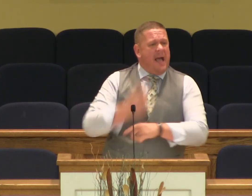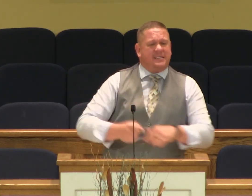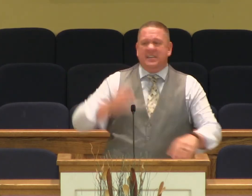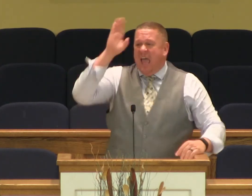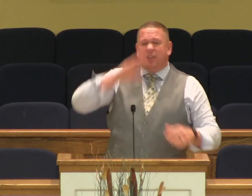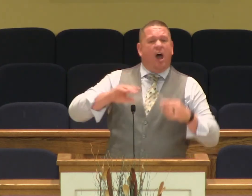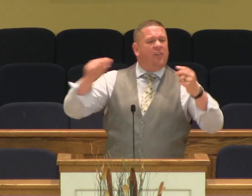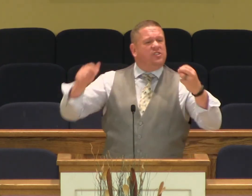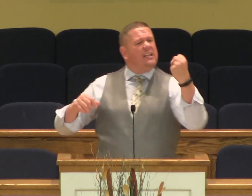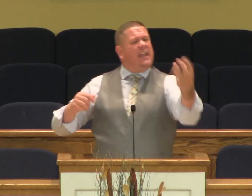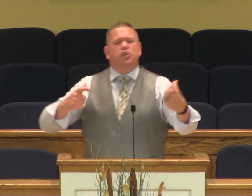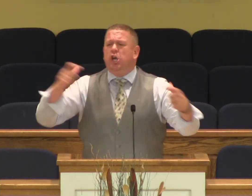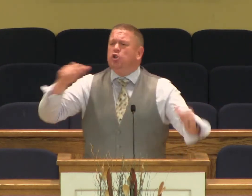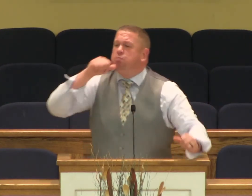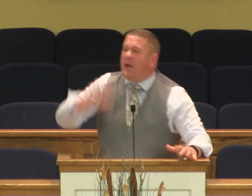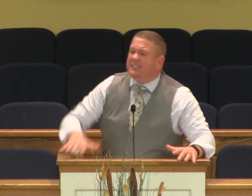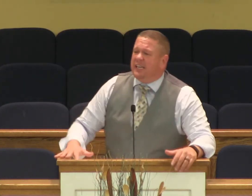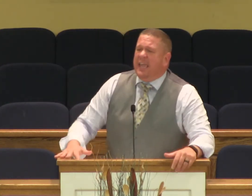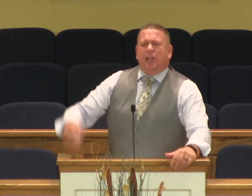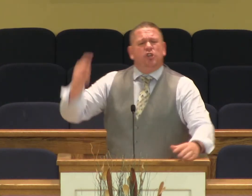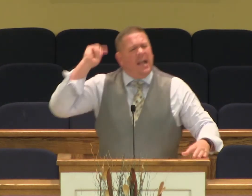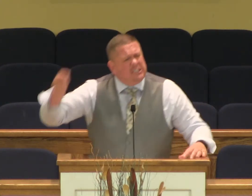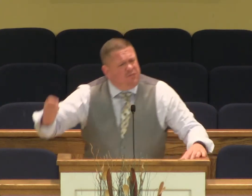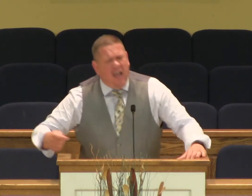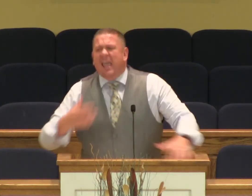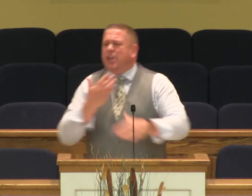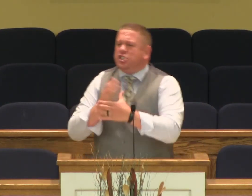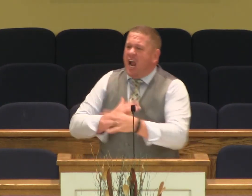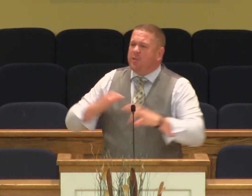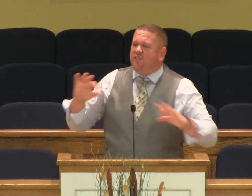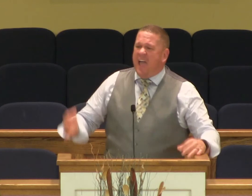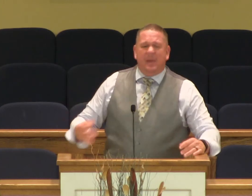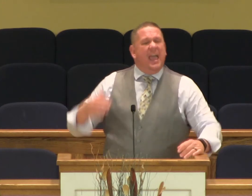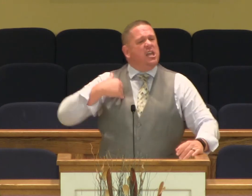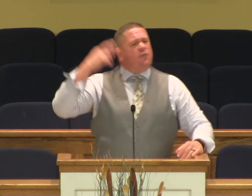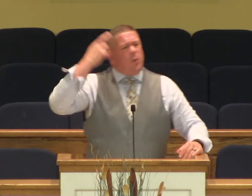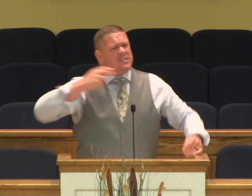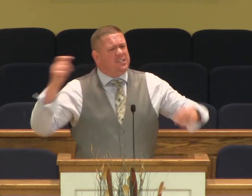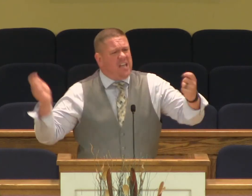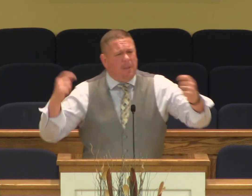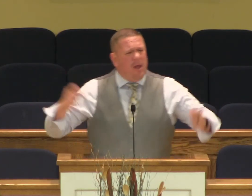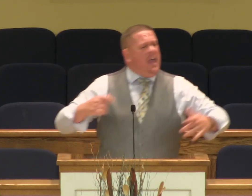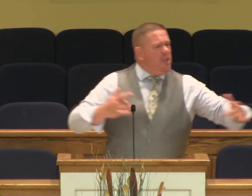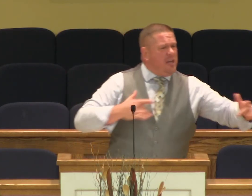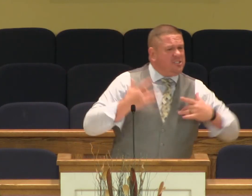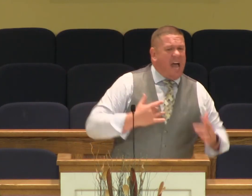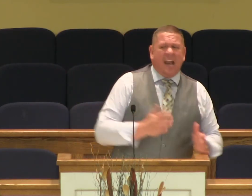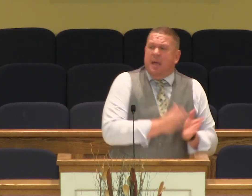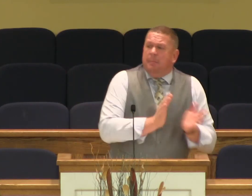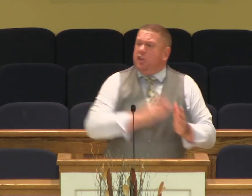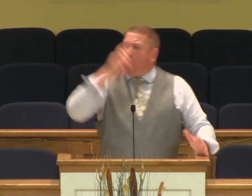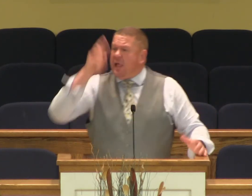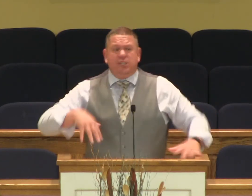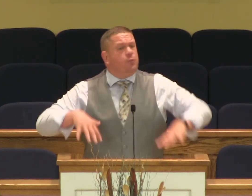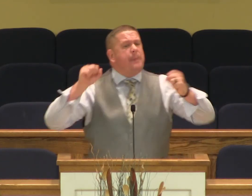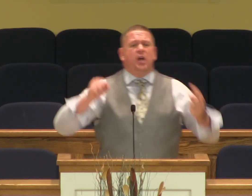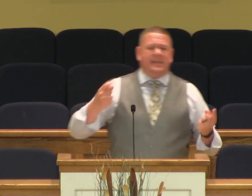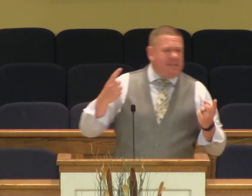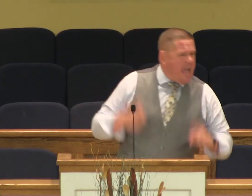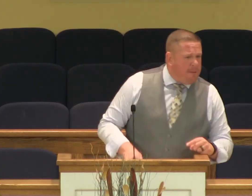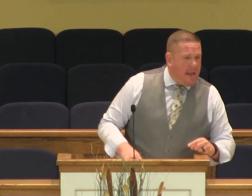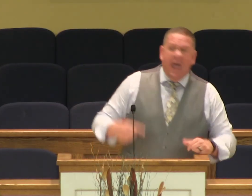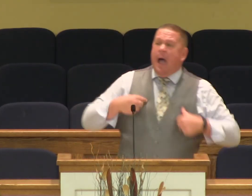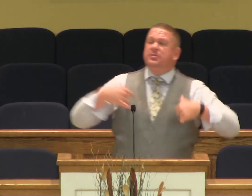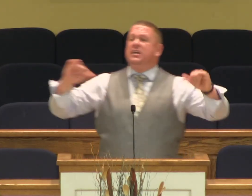another day passes, and God all of a sudden gives you a huge blessing, and you testify, and you share with your family, and you have a reason to celebrate. And you get excited, but then you realize the rapture